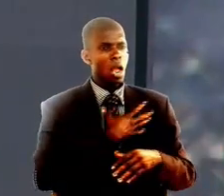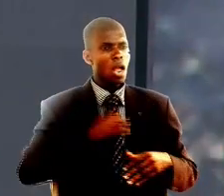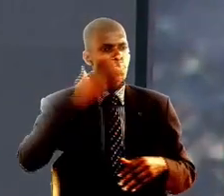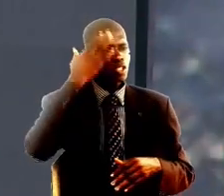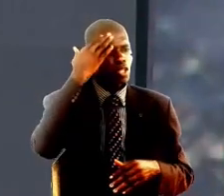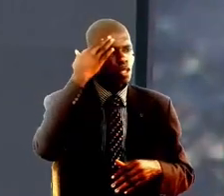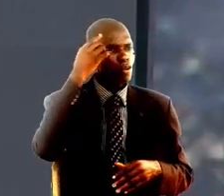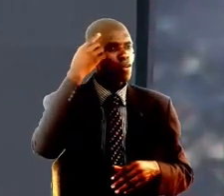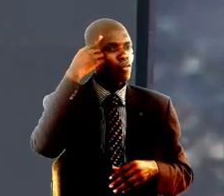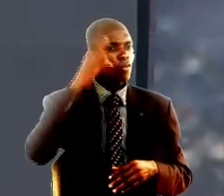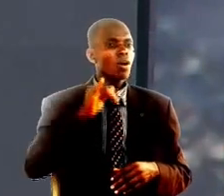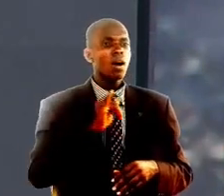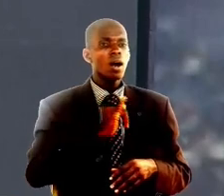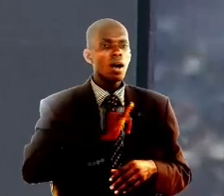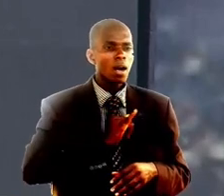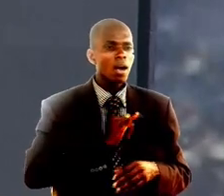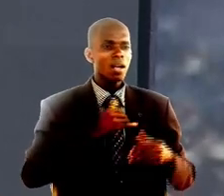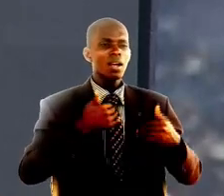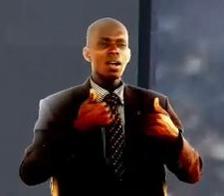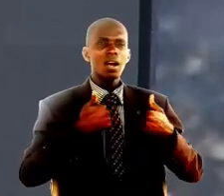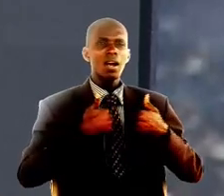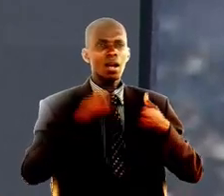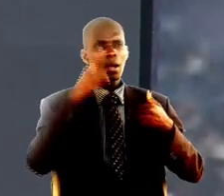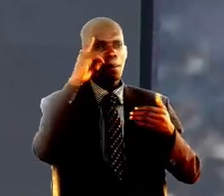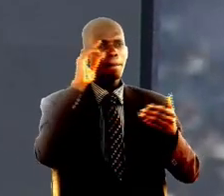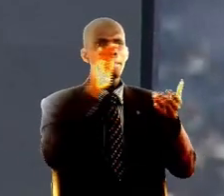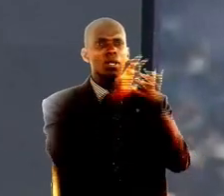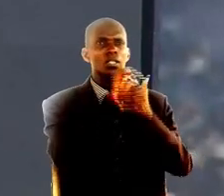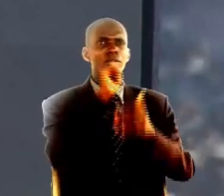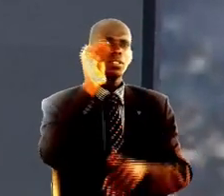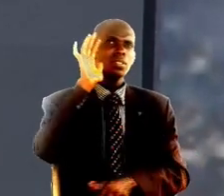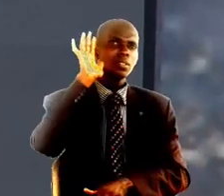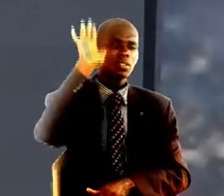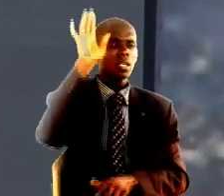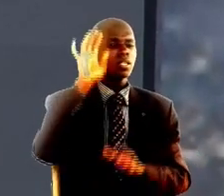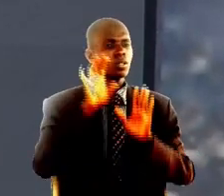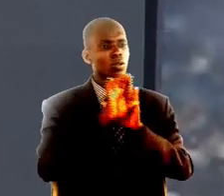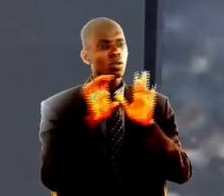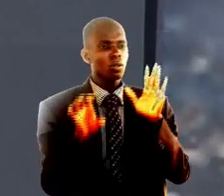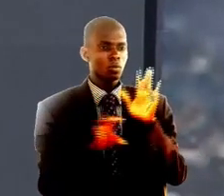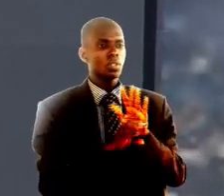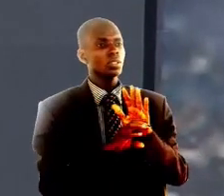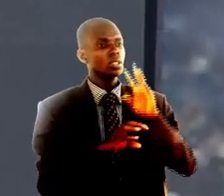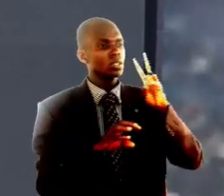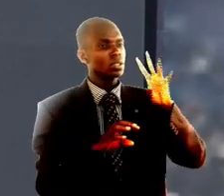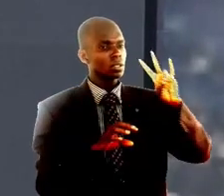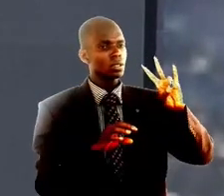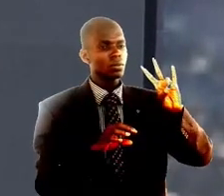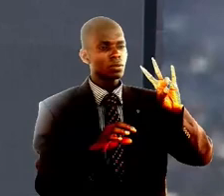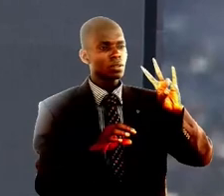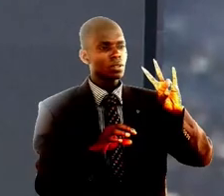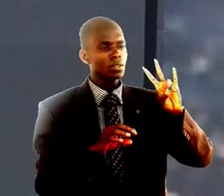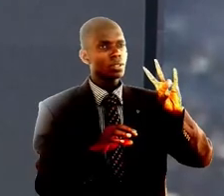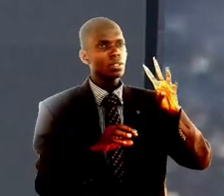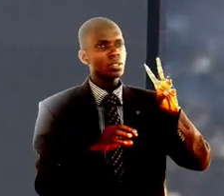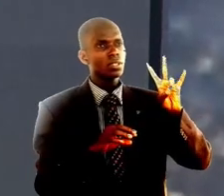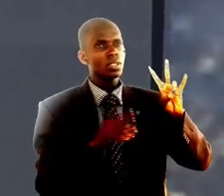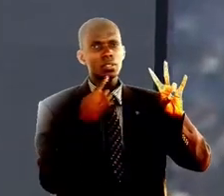for I have believed thy commandment. 67 tells